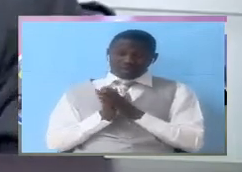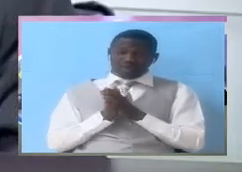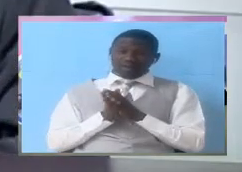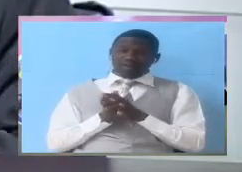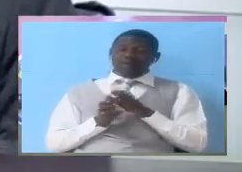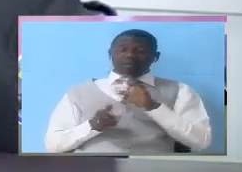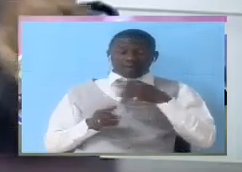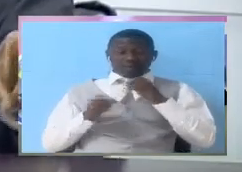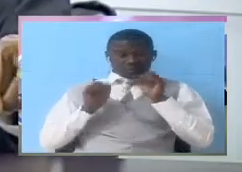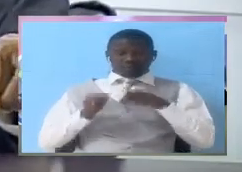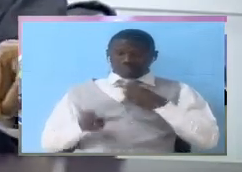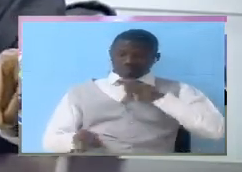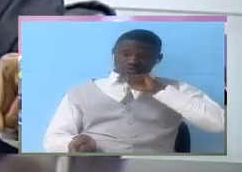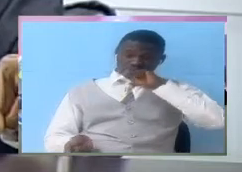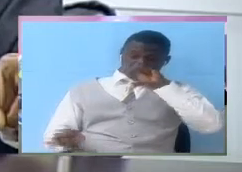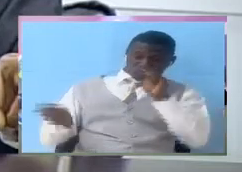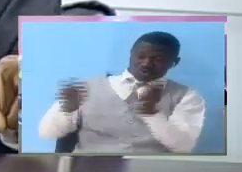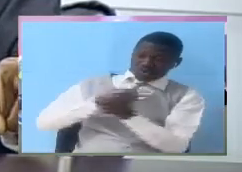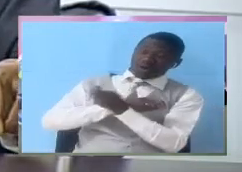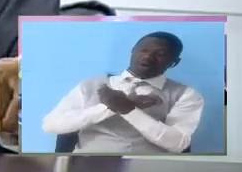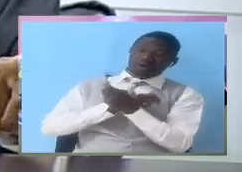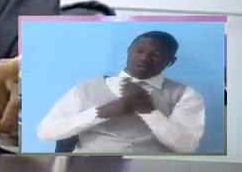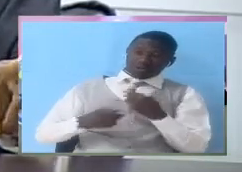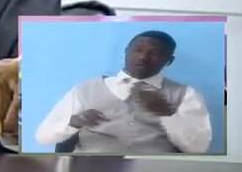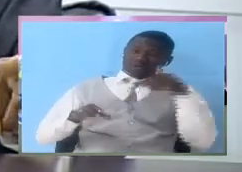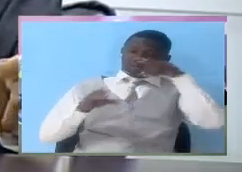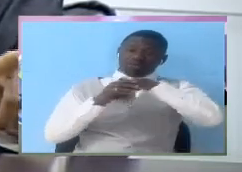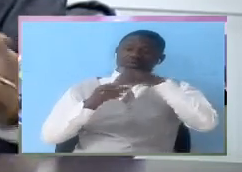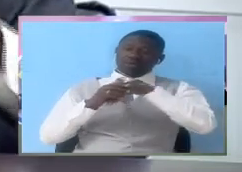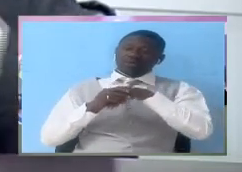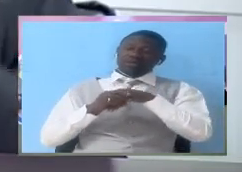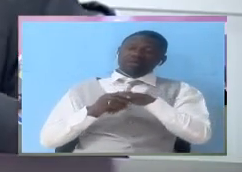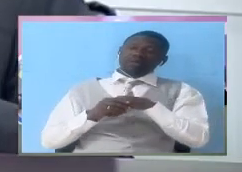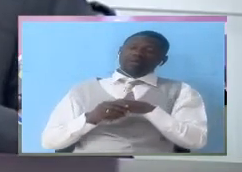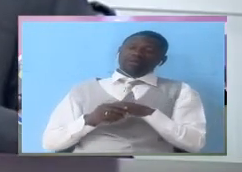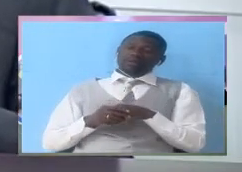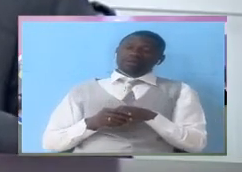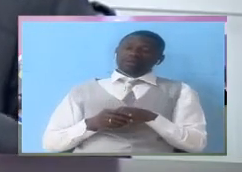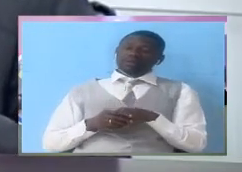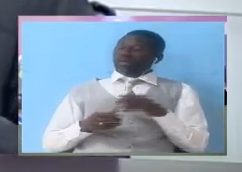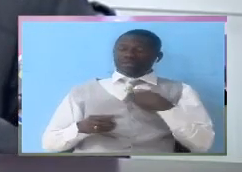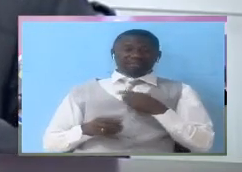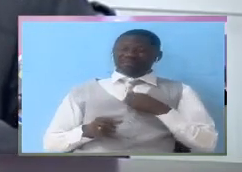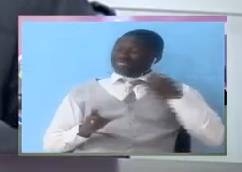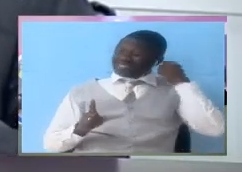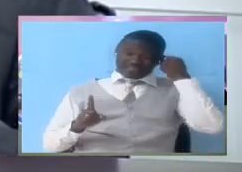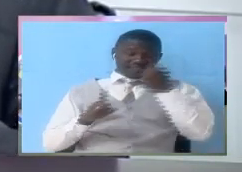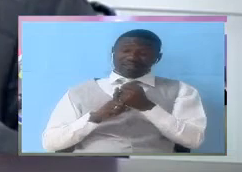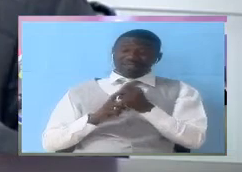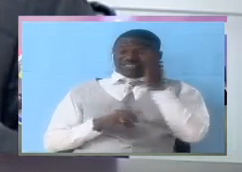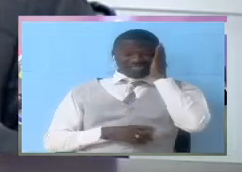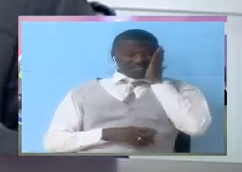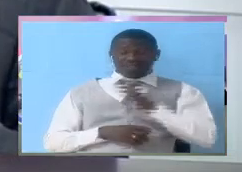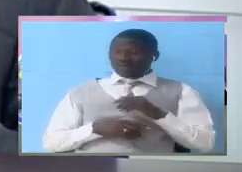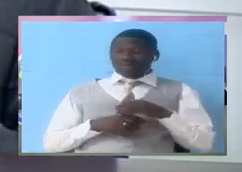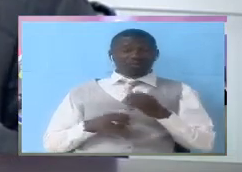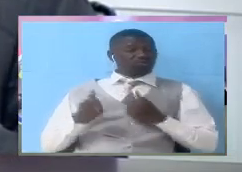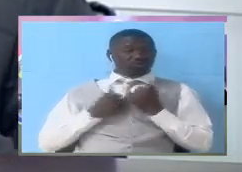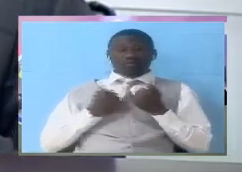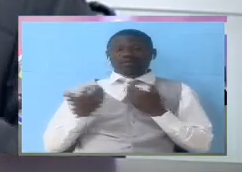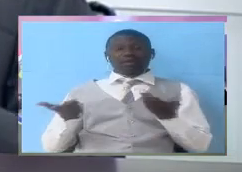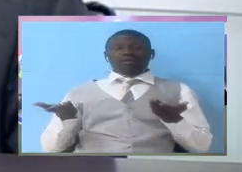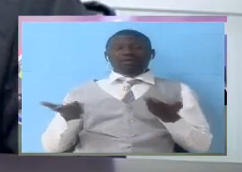turned round and put in the other camp. Mënon nañ ma wëlbeuti nak duggal ma ci fenen. And who betrayed me? E tamen boba dana da don am jafé jafé.